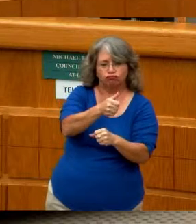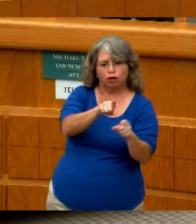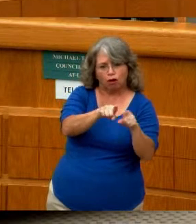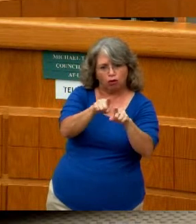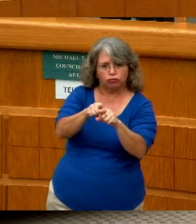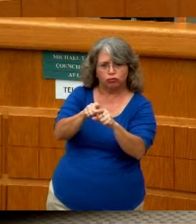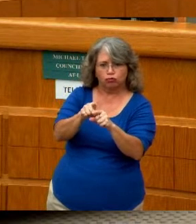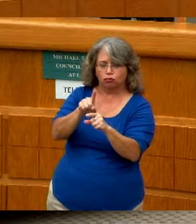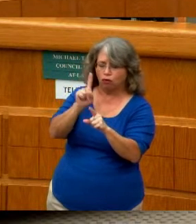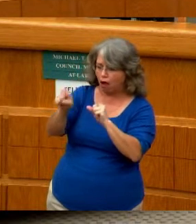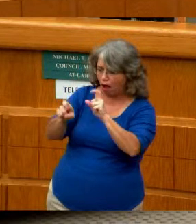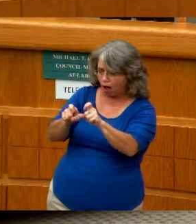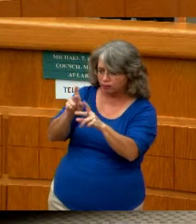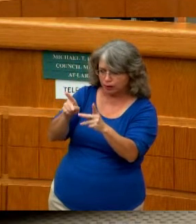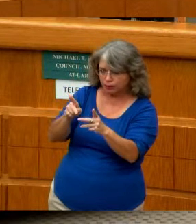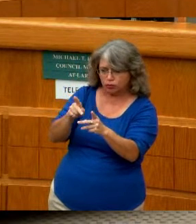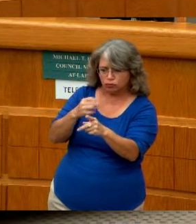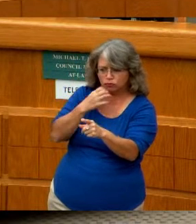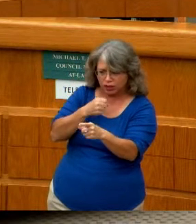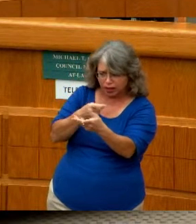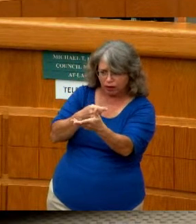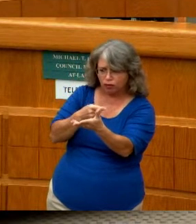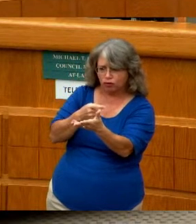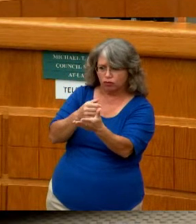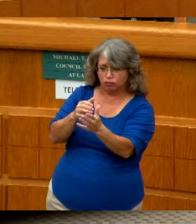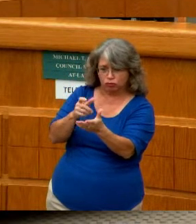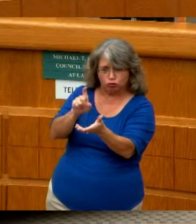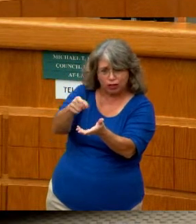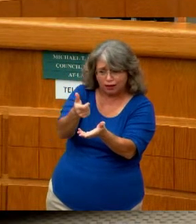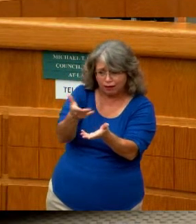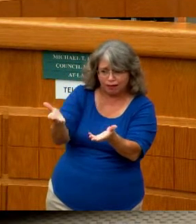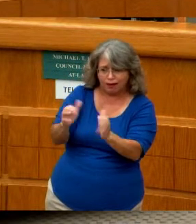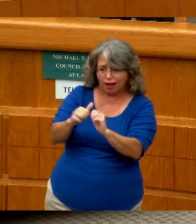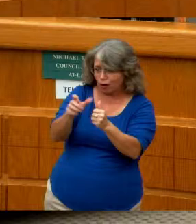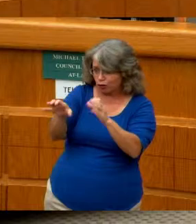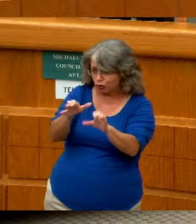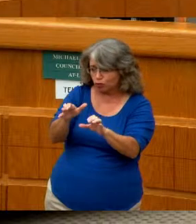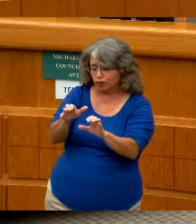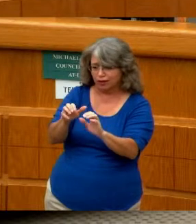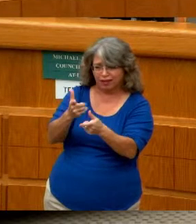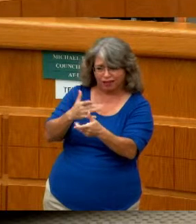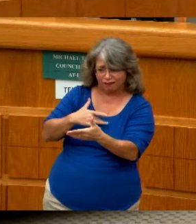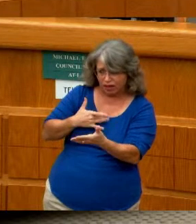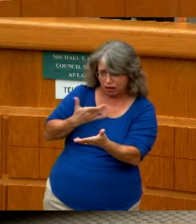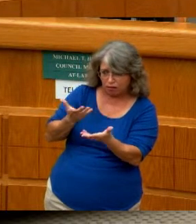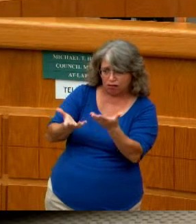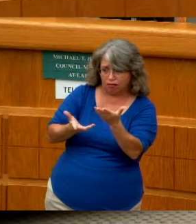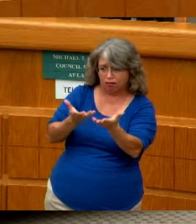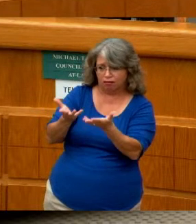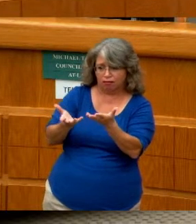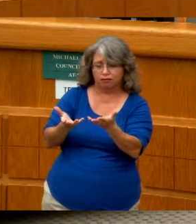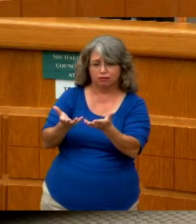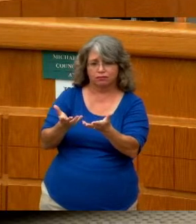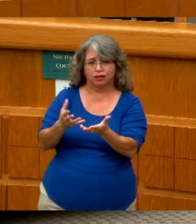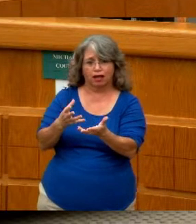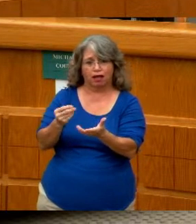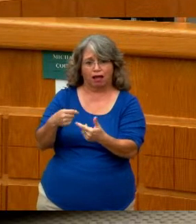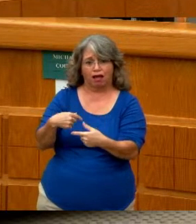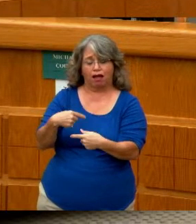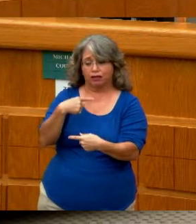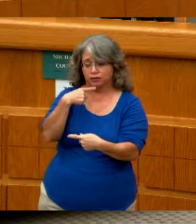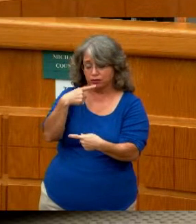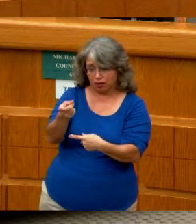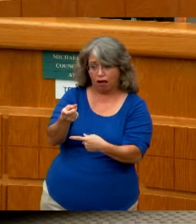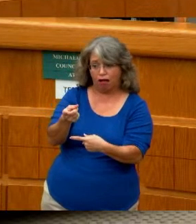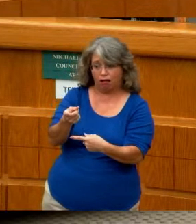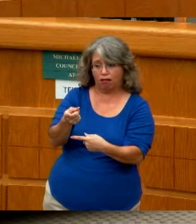are asking people that we care about how they are doing. Ask them if they need anything. Ask them how they're